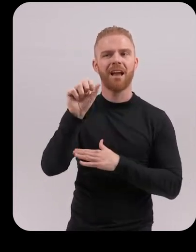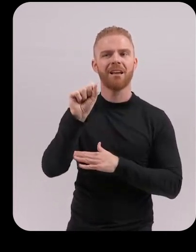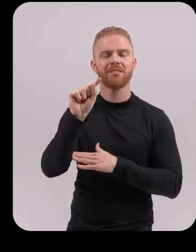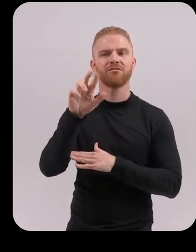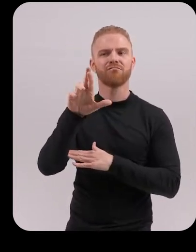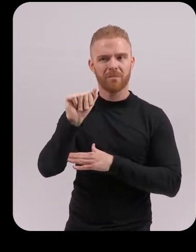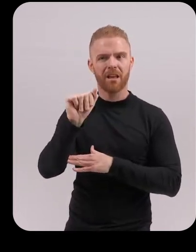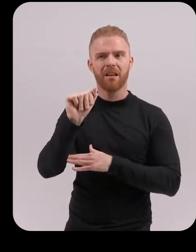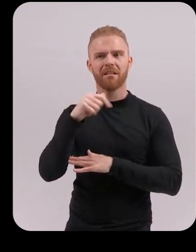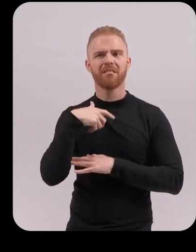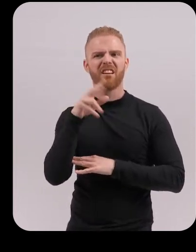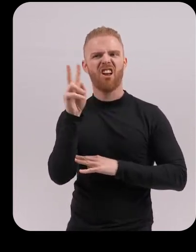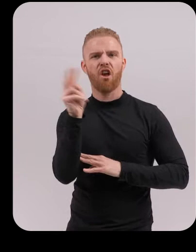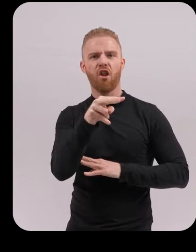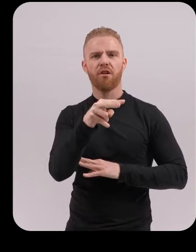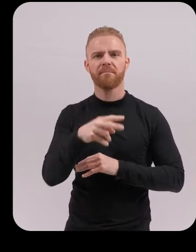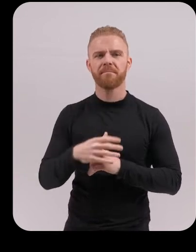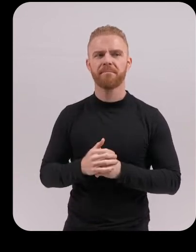Let's take a look.